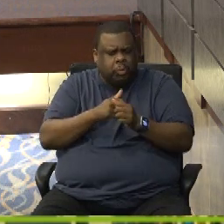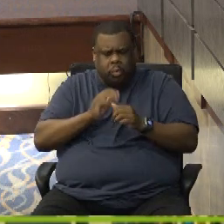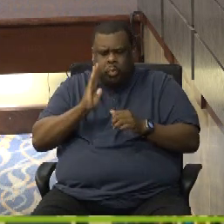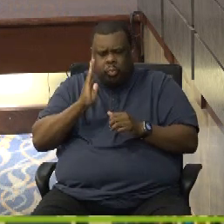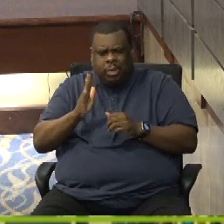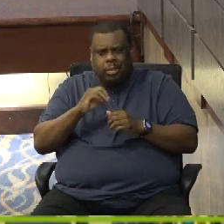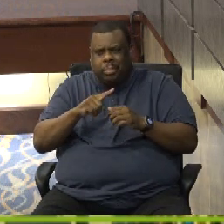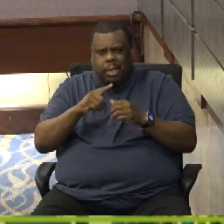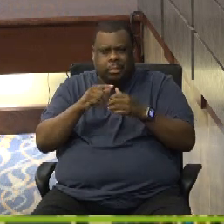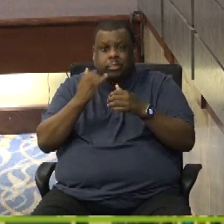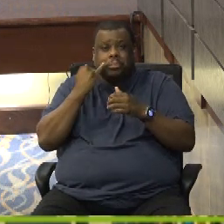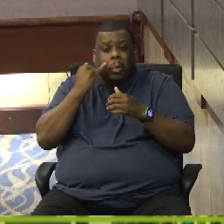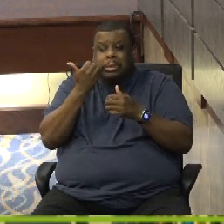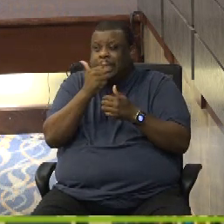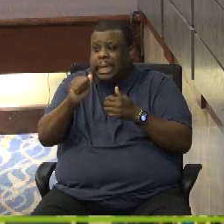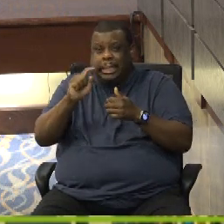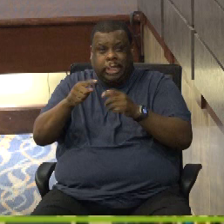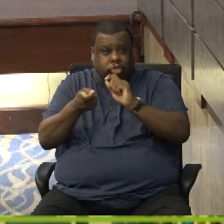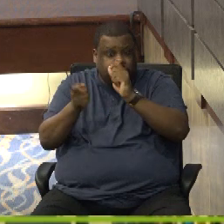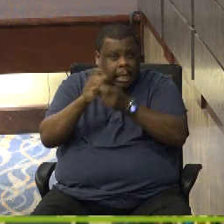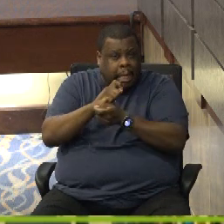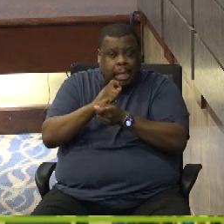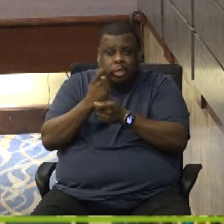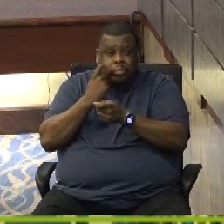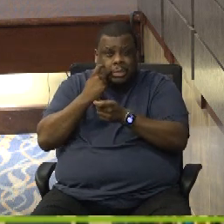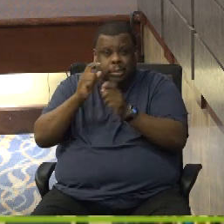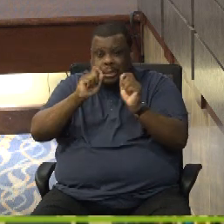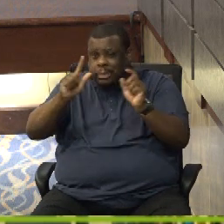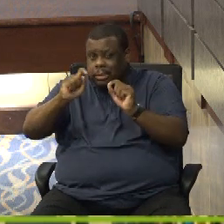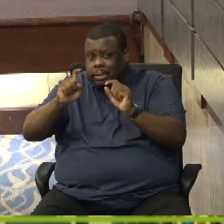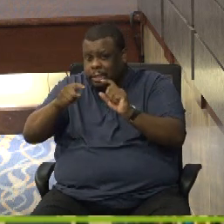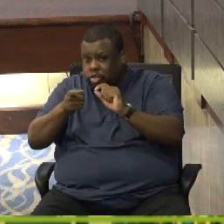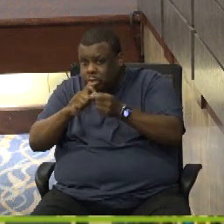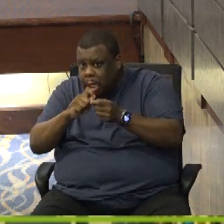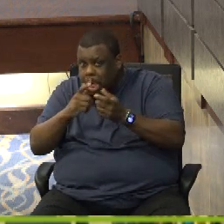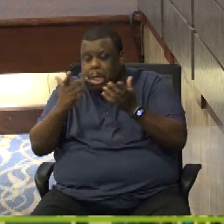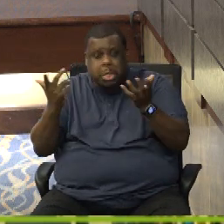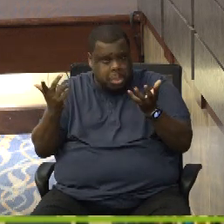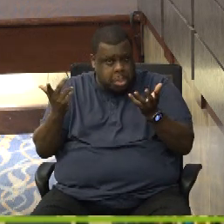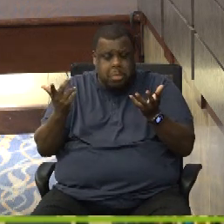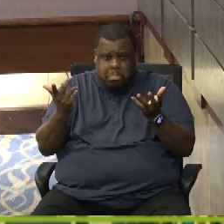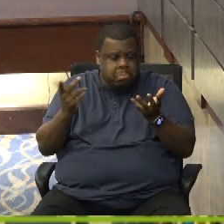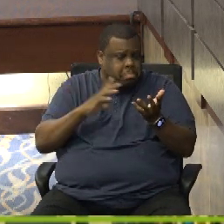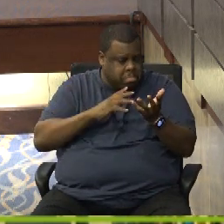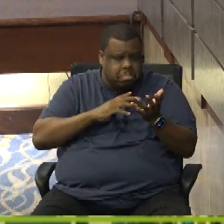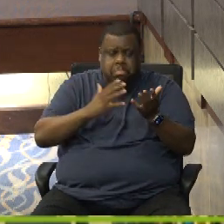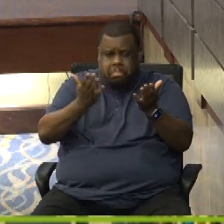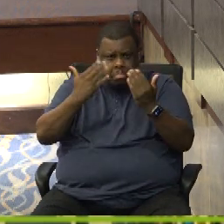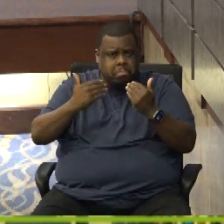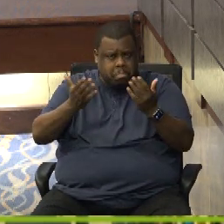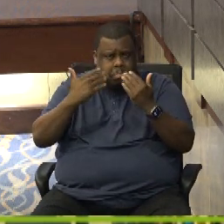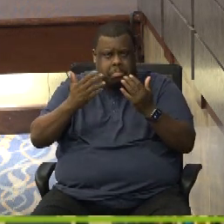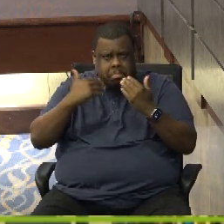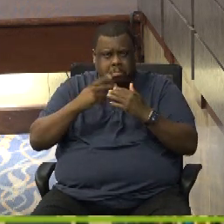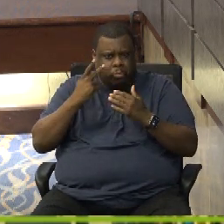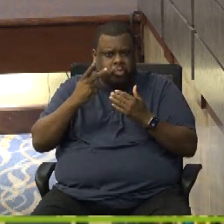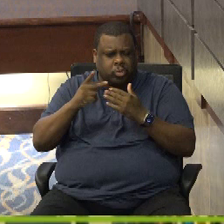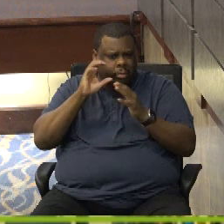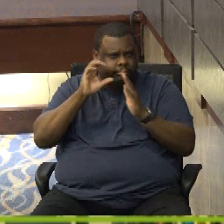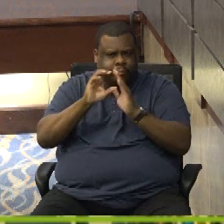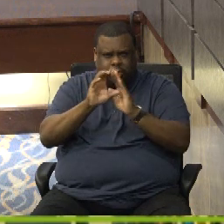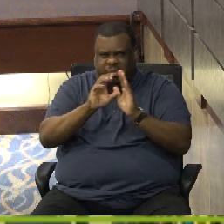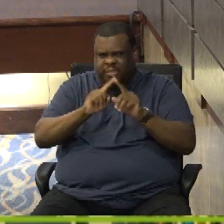including any needed changes to the various logos that we currently have in use, and creating some consistency in image like you saw in this